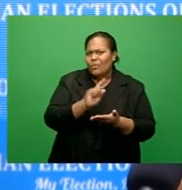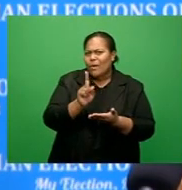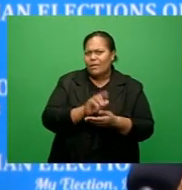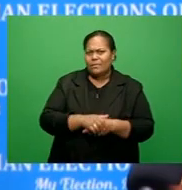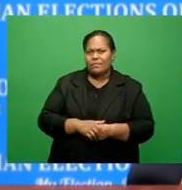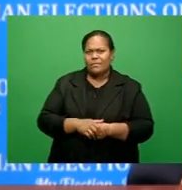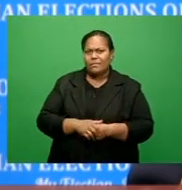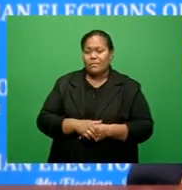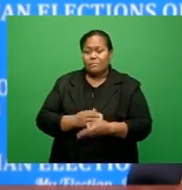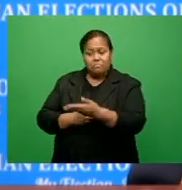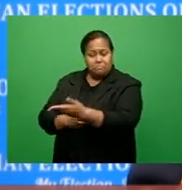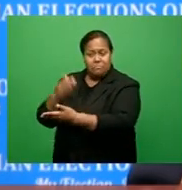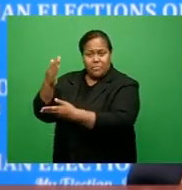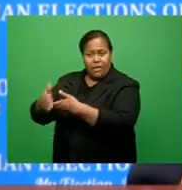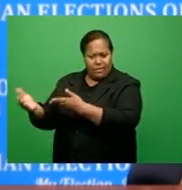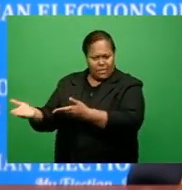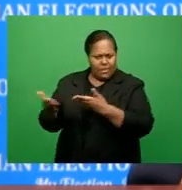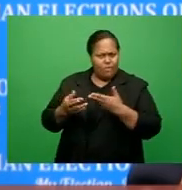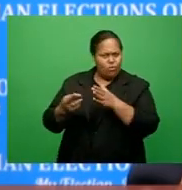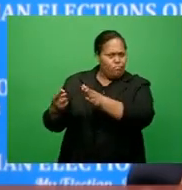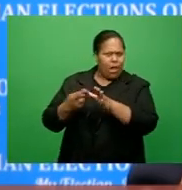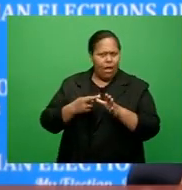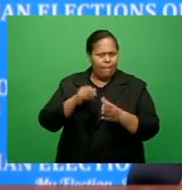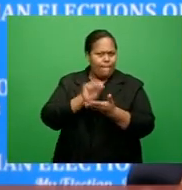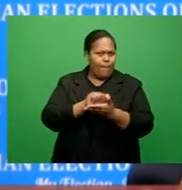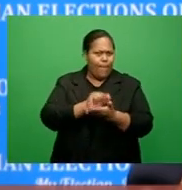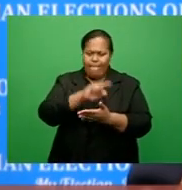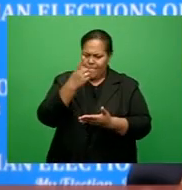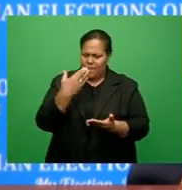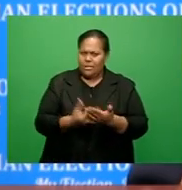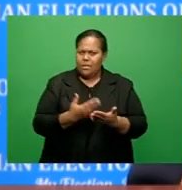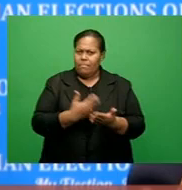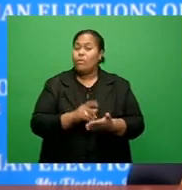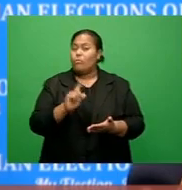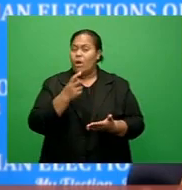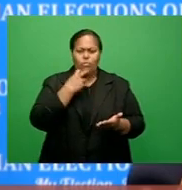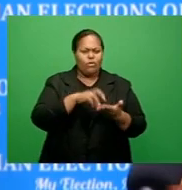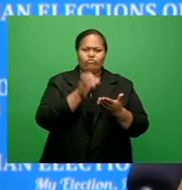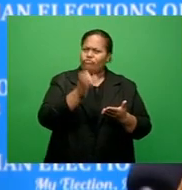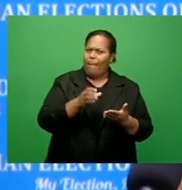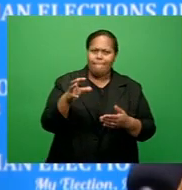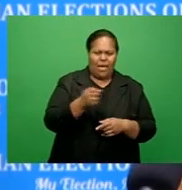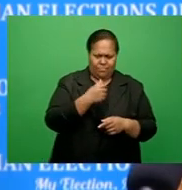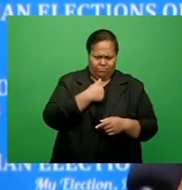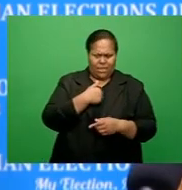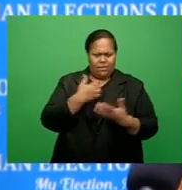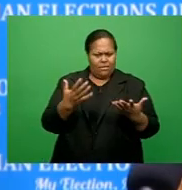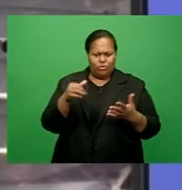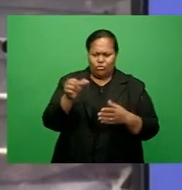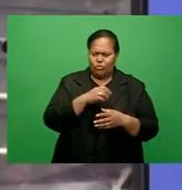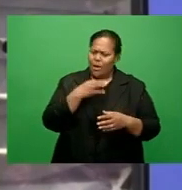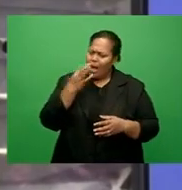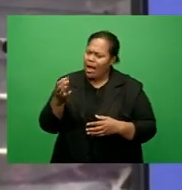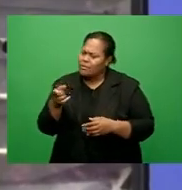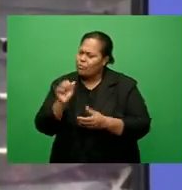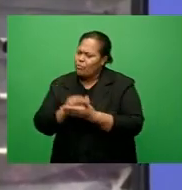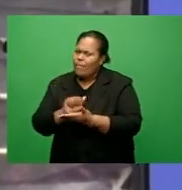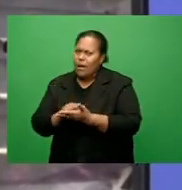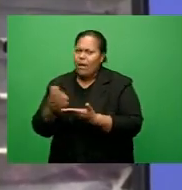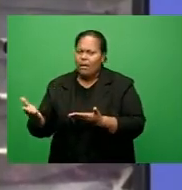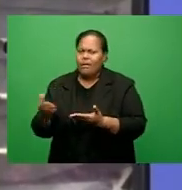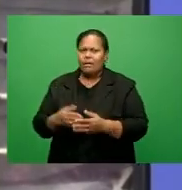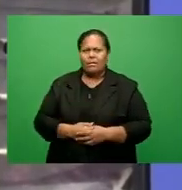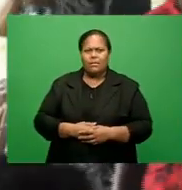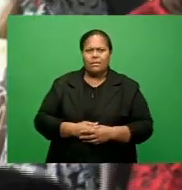producing a substantive reply, Mr. Narayan has demanded that the registrar seeks further clarifications from his firm to avoid both